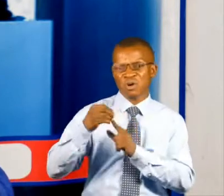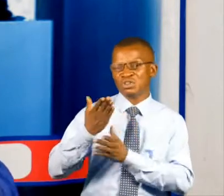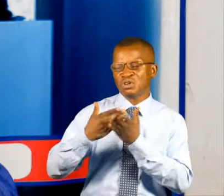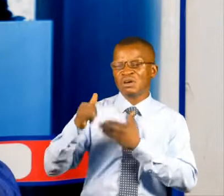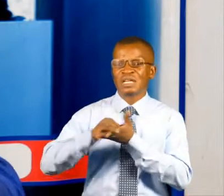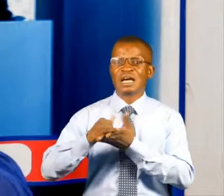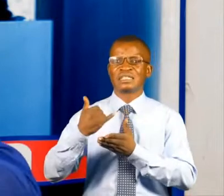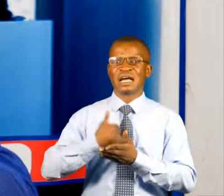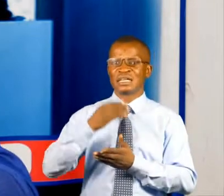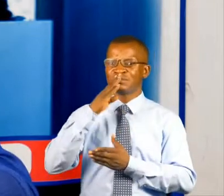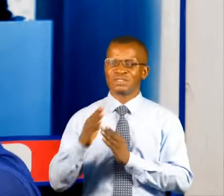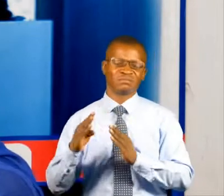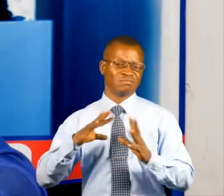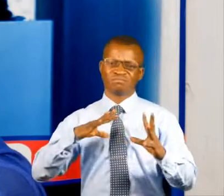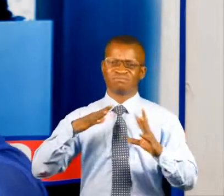at somebody